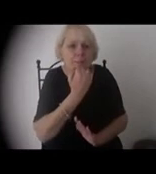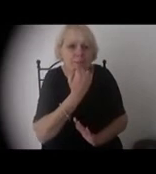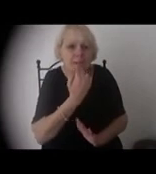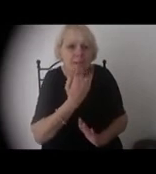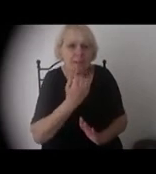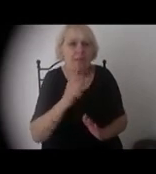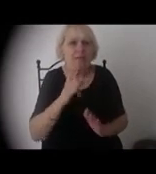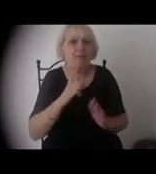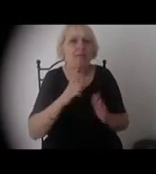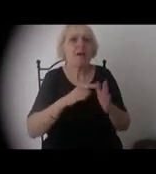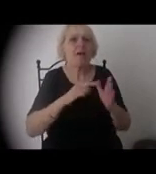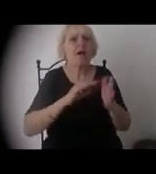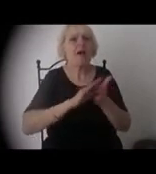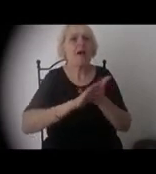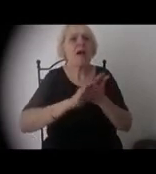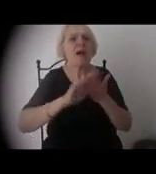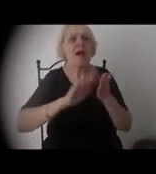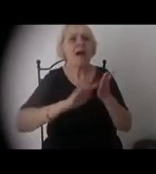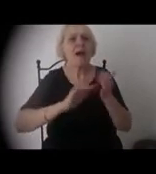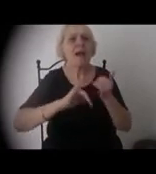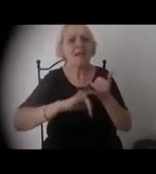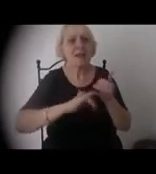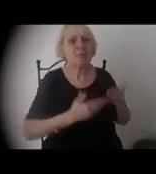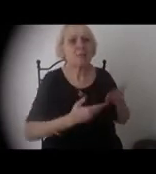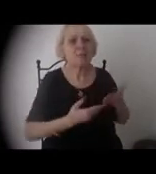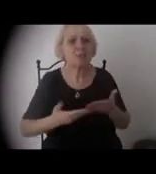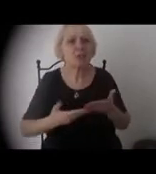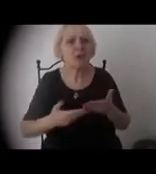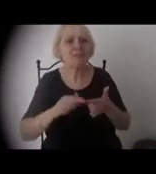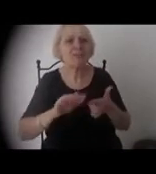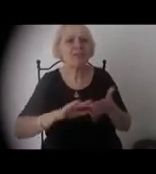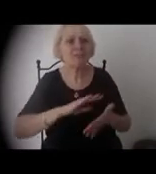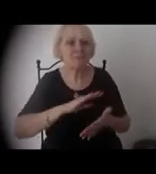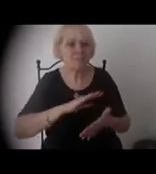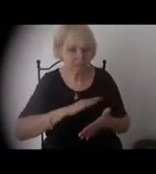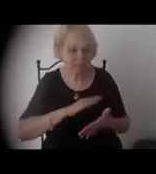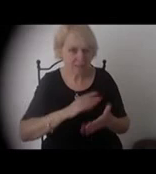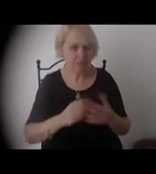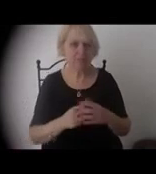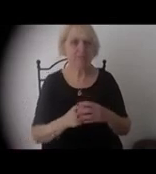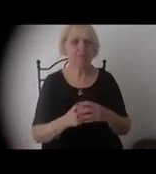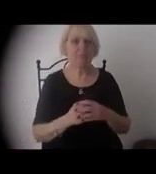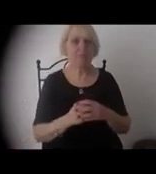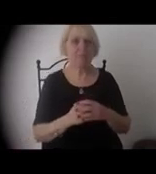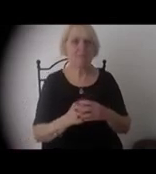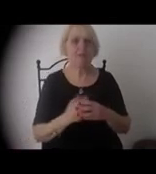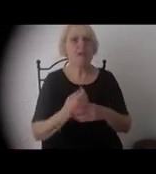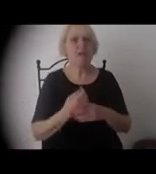CAMS service in Enfield. So the service is made up of a number